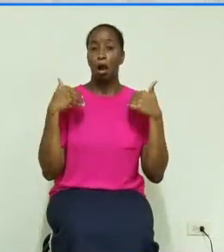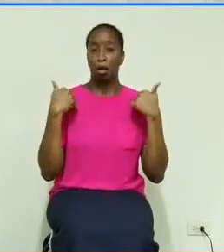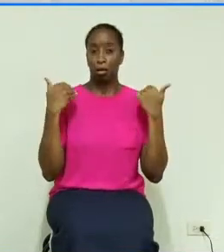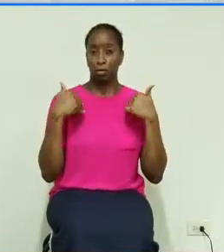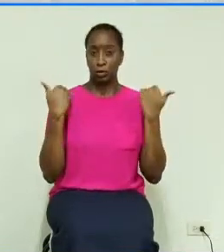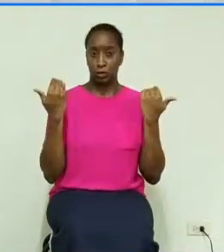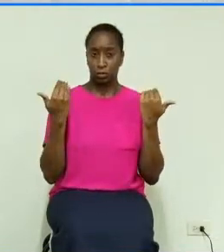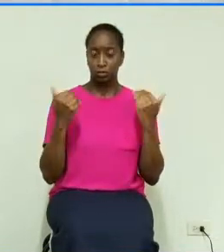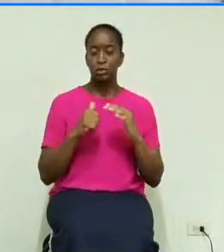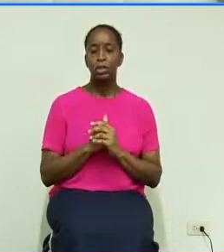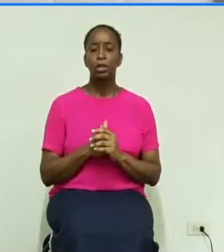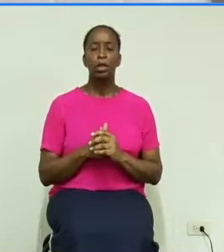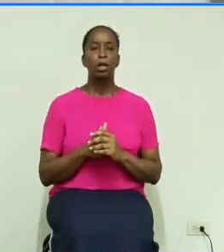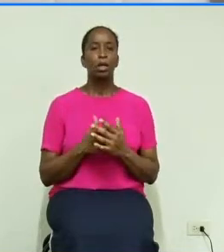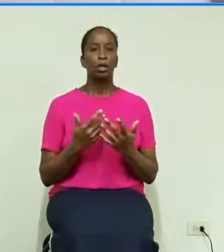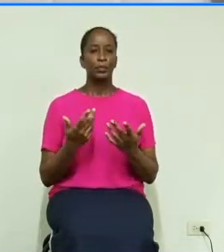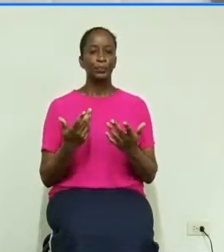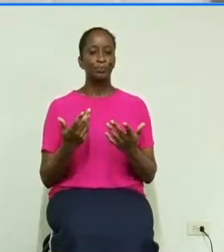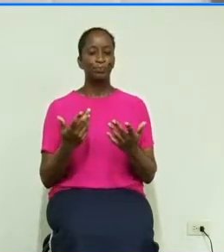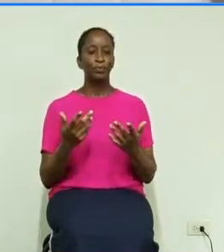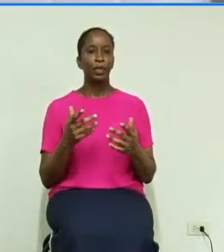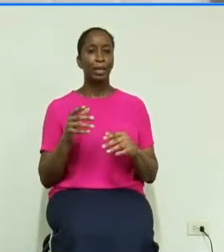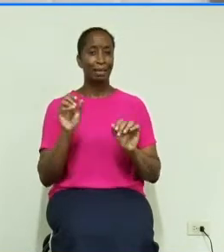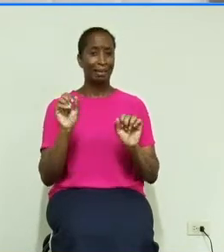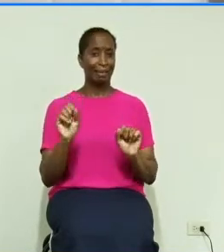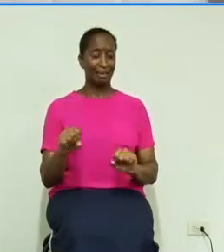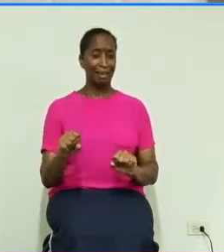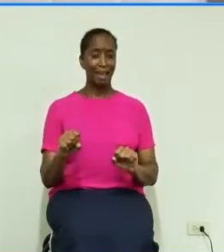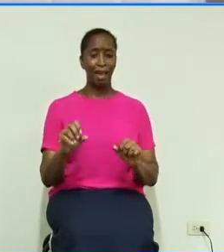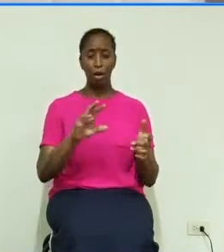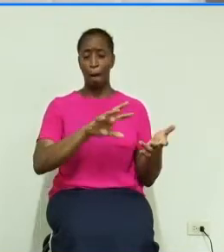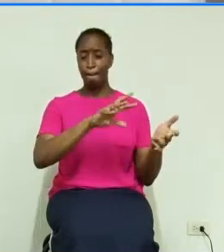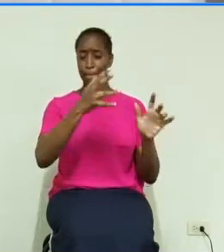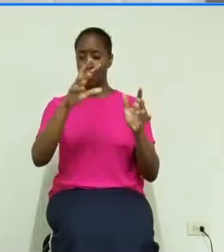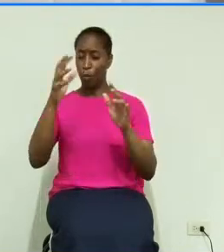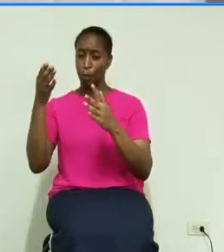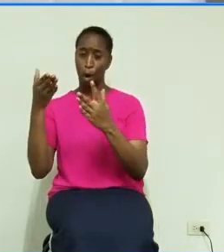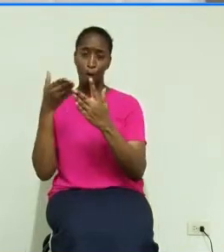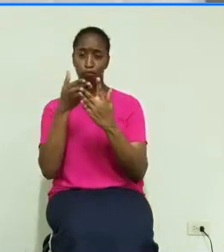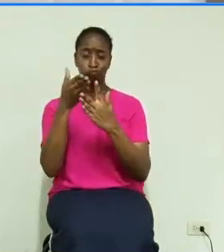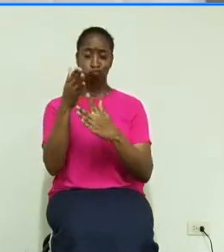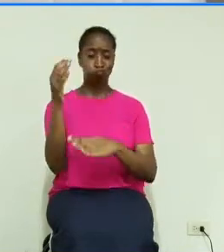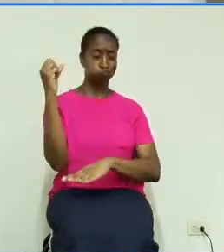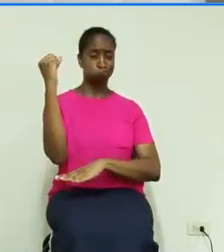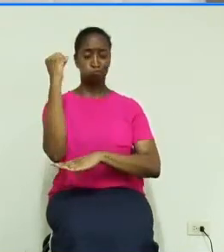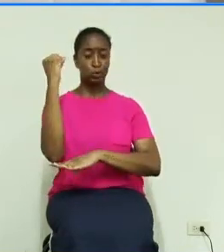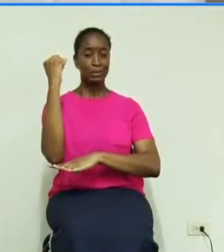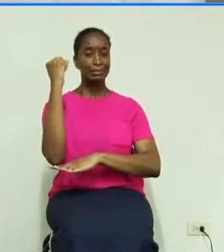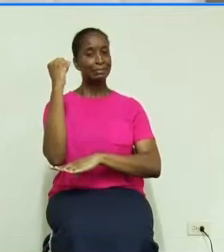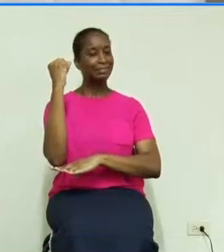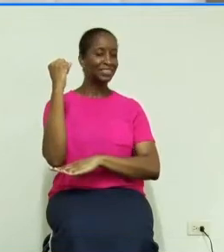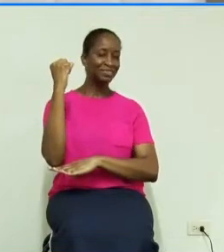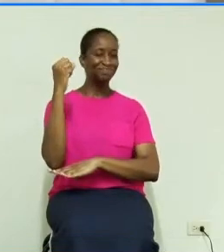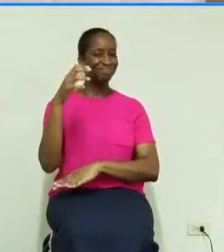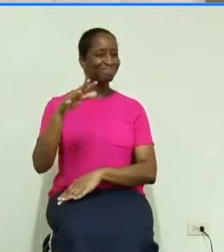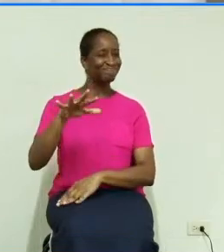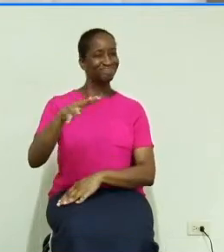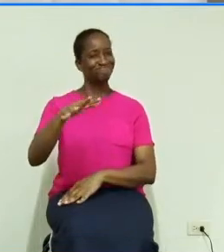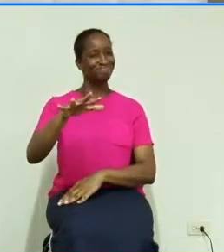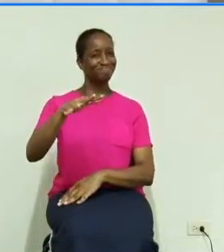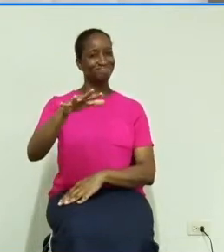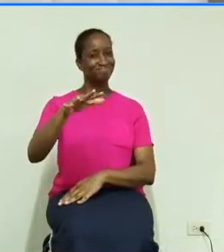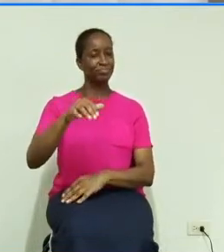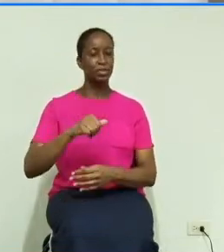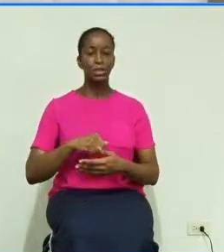economically to risk derailment, frustration, and undermining of government